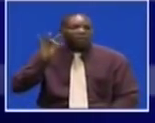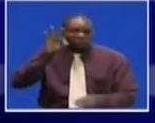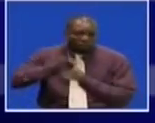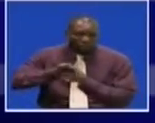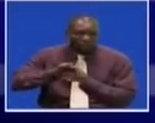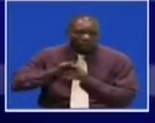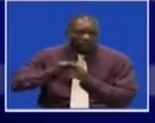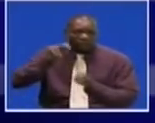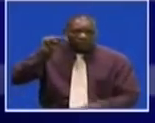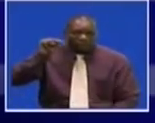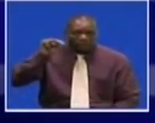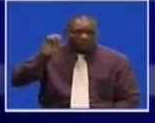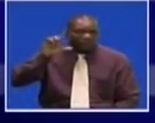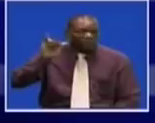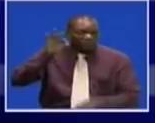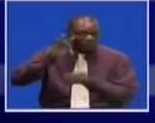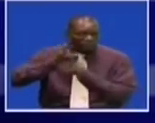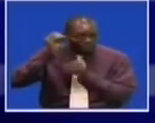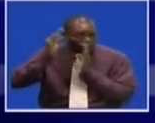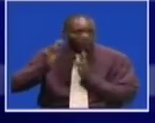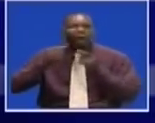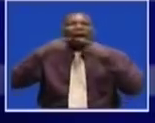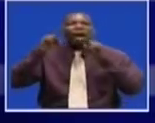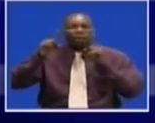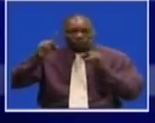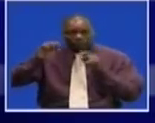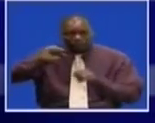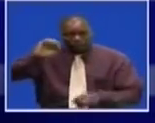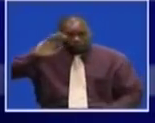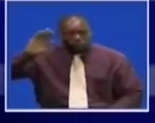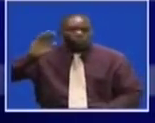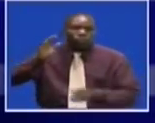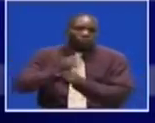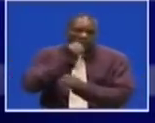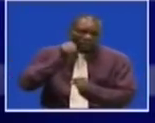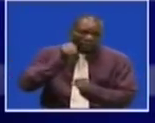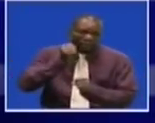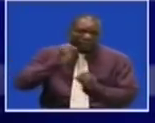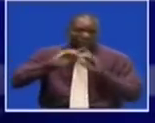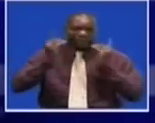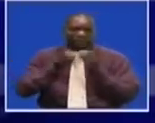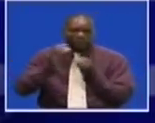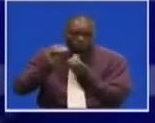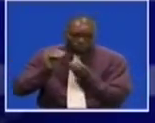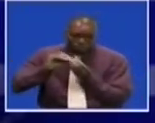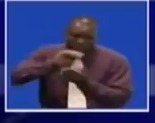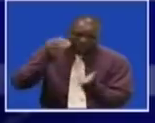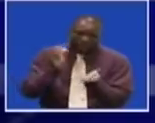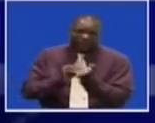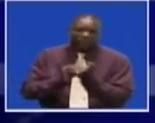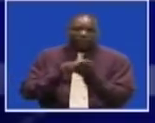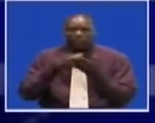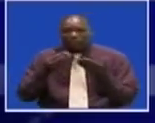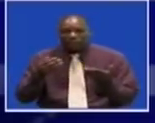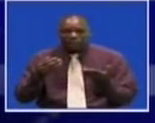retaining officer Nelly Chimuka declared Mr. Makungu winner at 22:45 hours at the district totaling center. And the PF has scooped